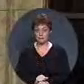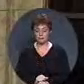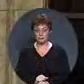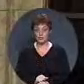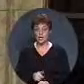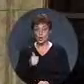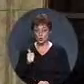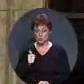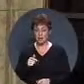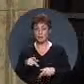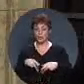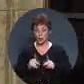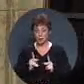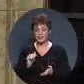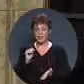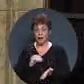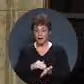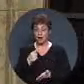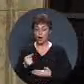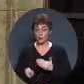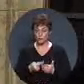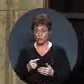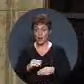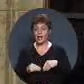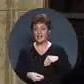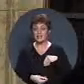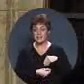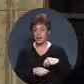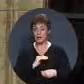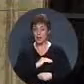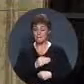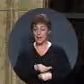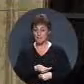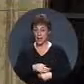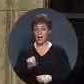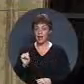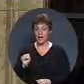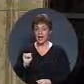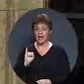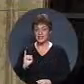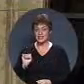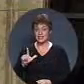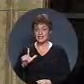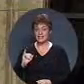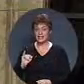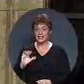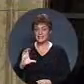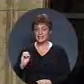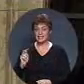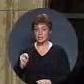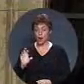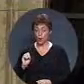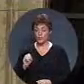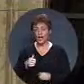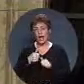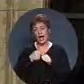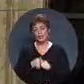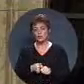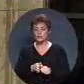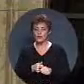irresponsible with respect to women. He has just once again authorized breast implants using silicone gel based